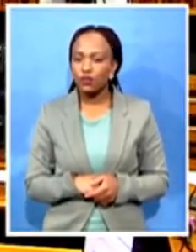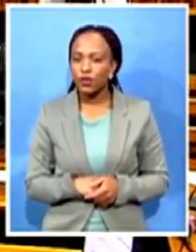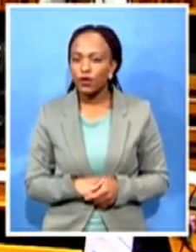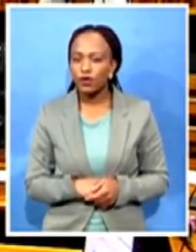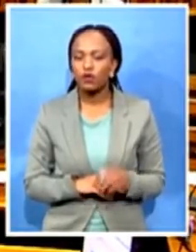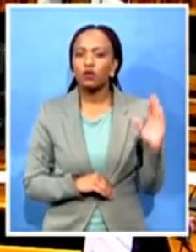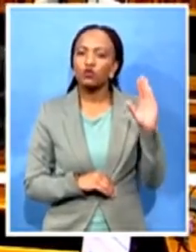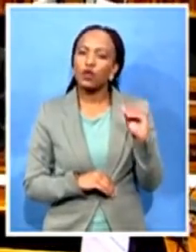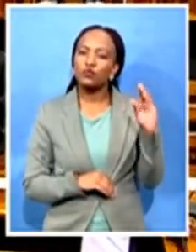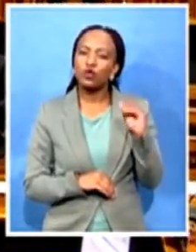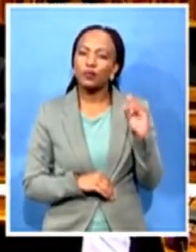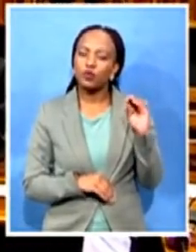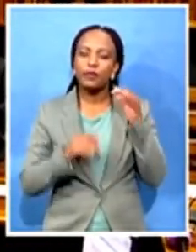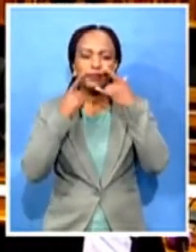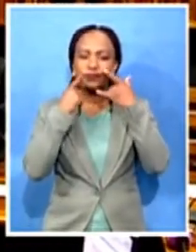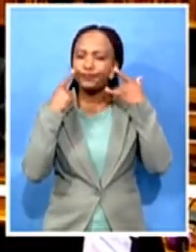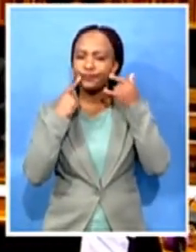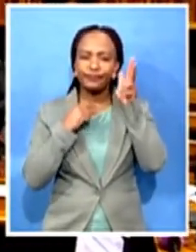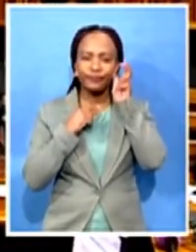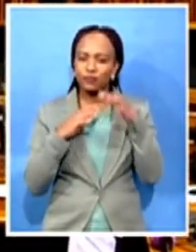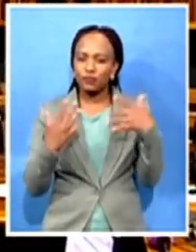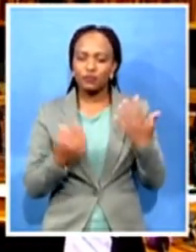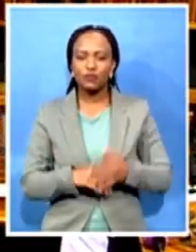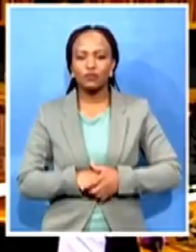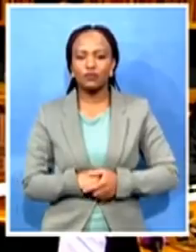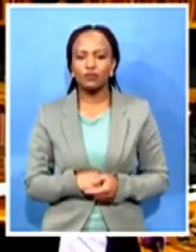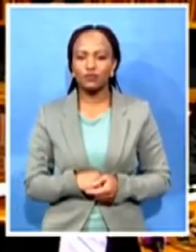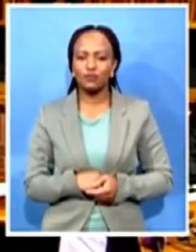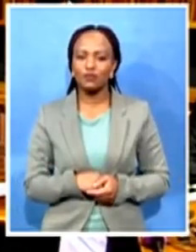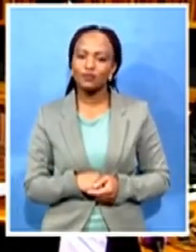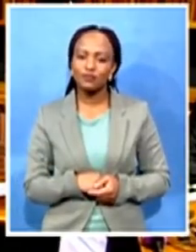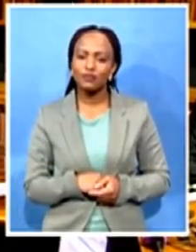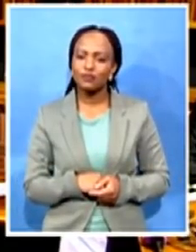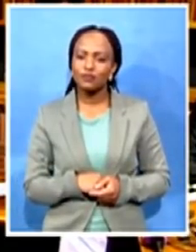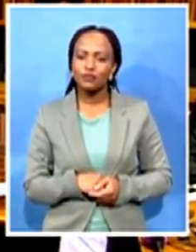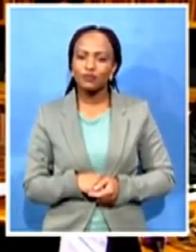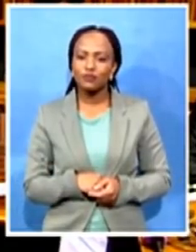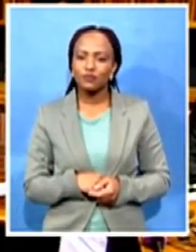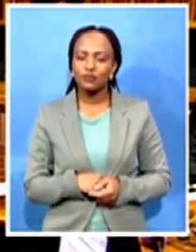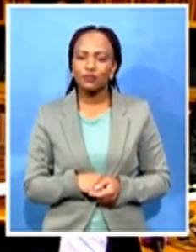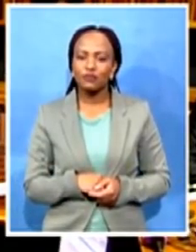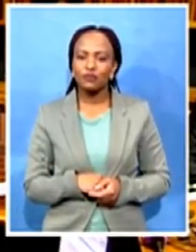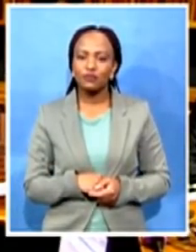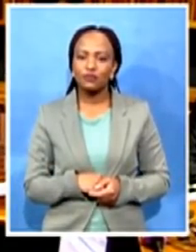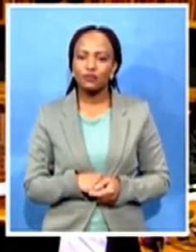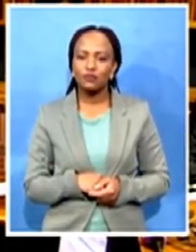Worship, the submission of the same that is in the state of part of them. The other